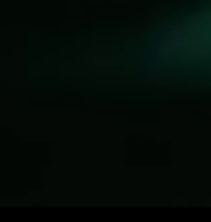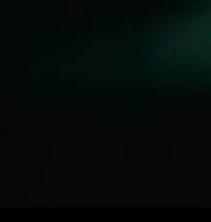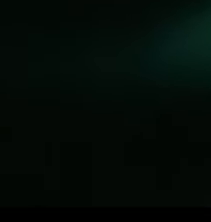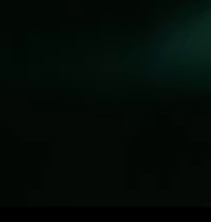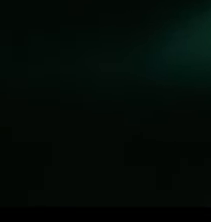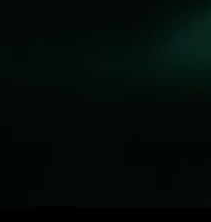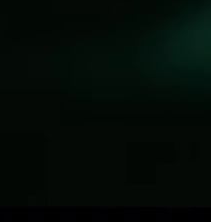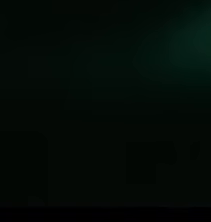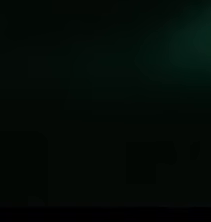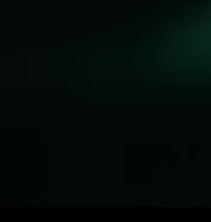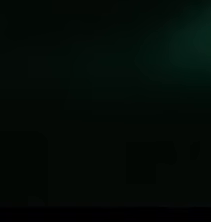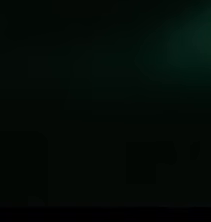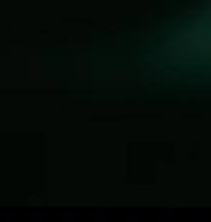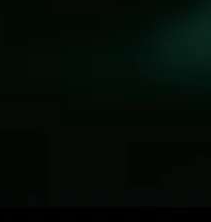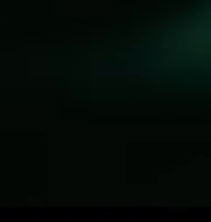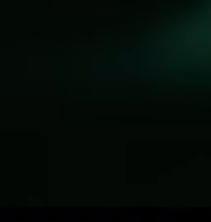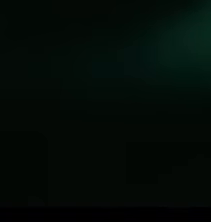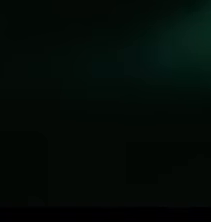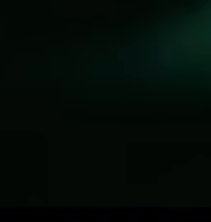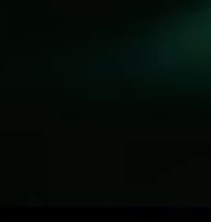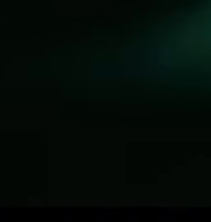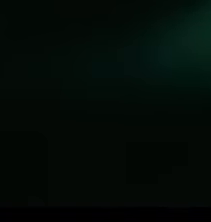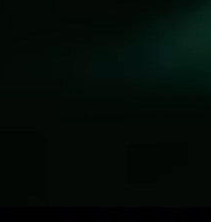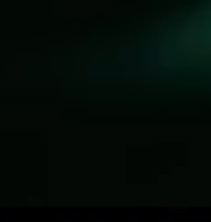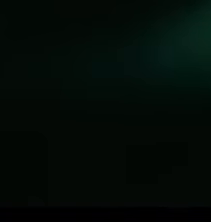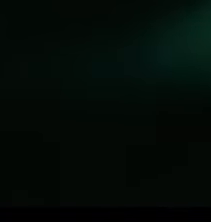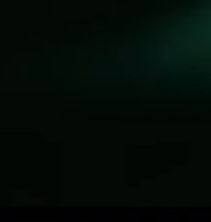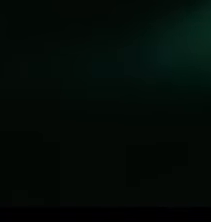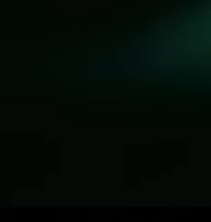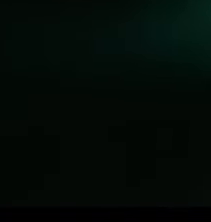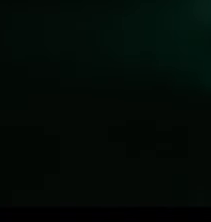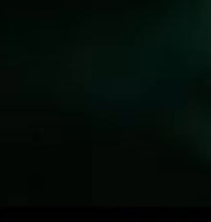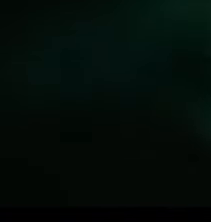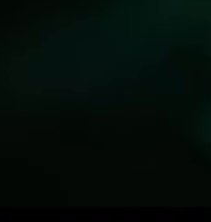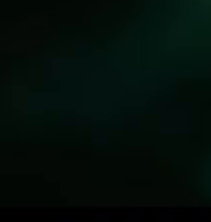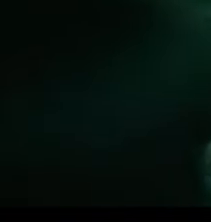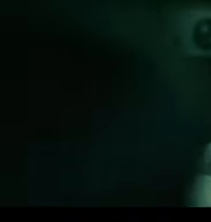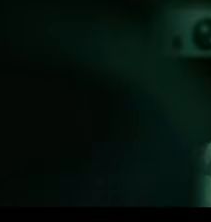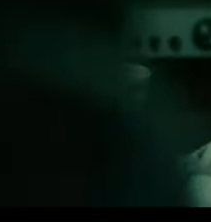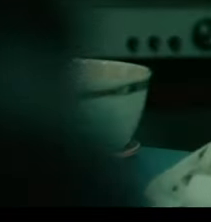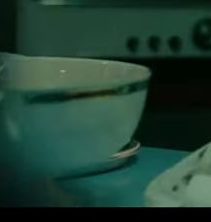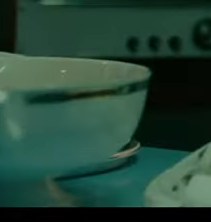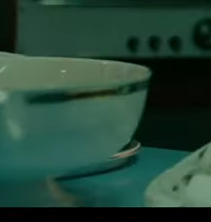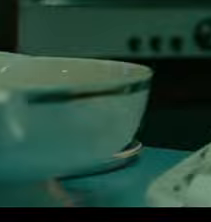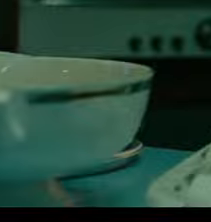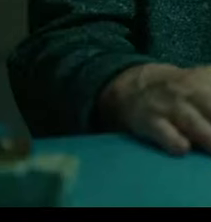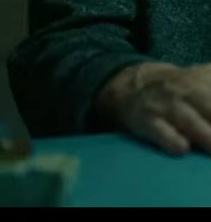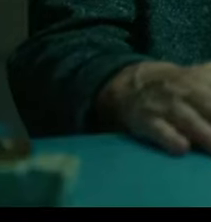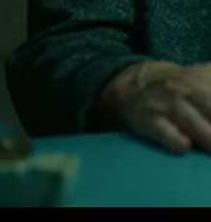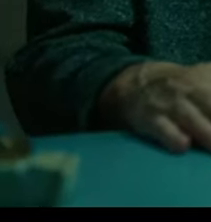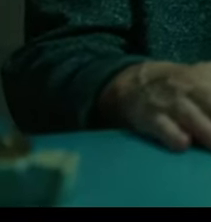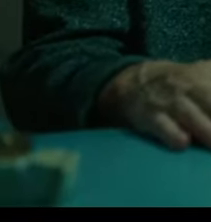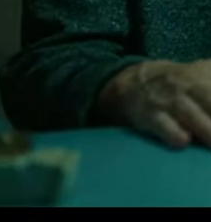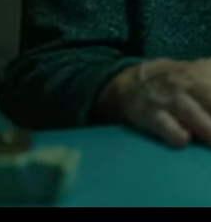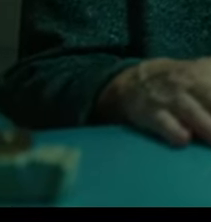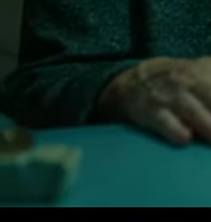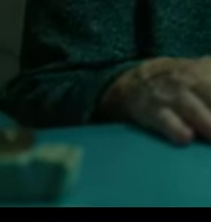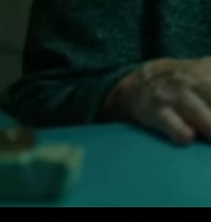Golda. Sadat has already agreed to the terms of the ceasefire. Oh, of course he has. He's on the brink of